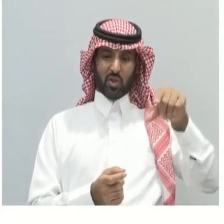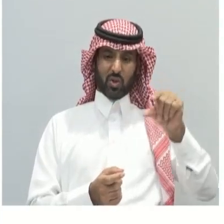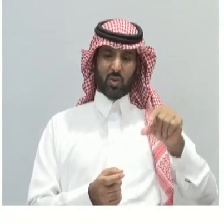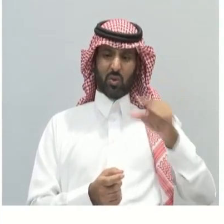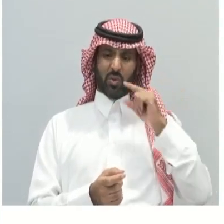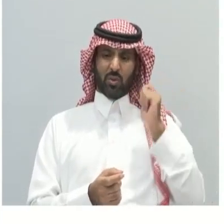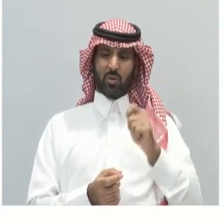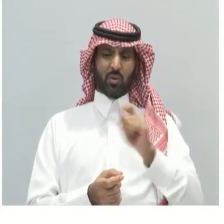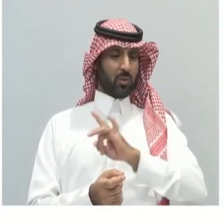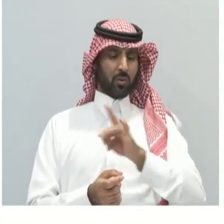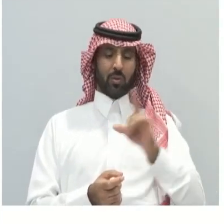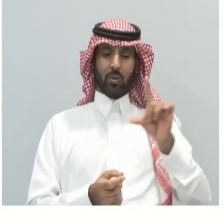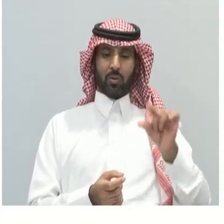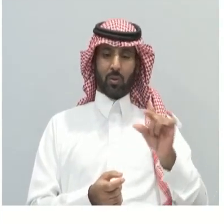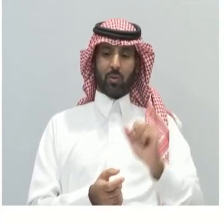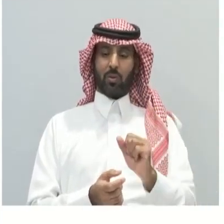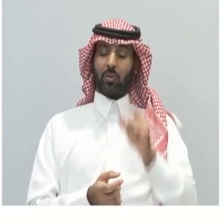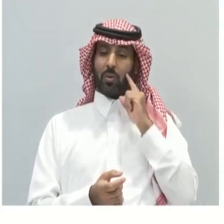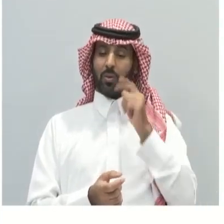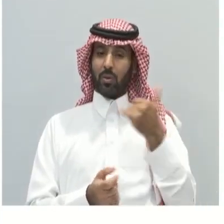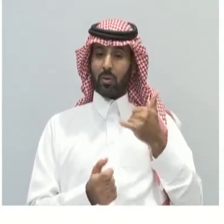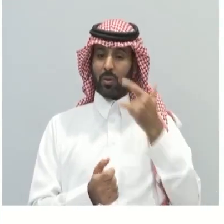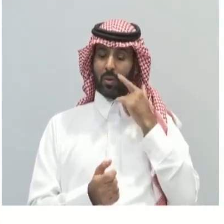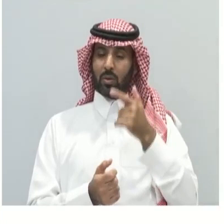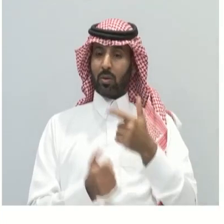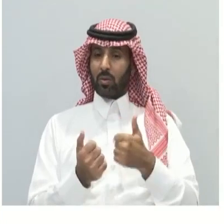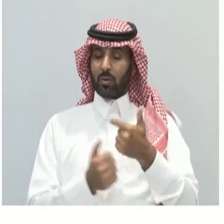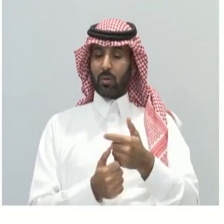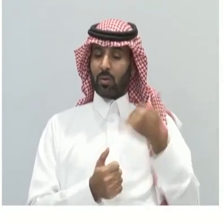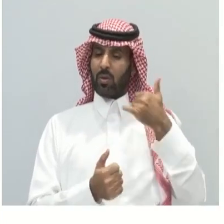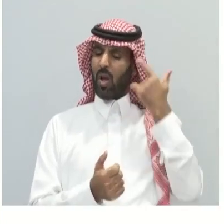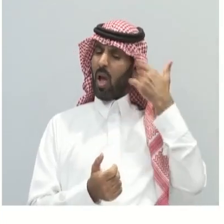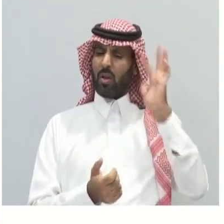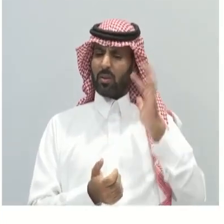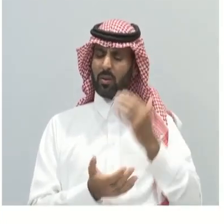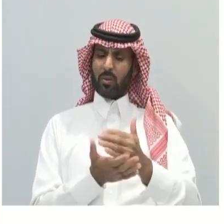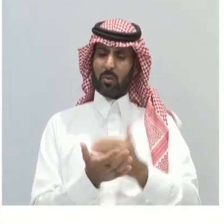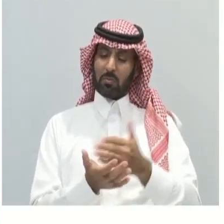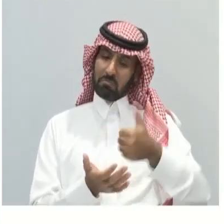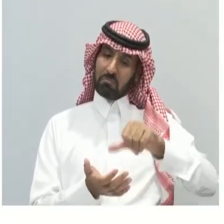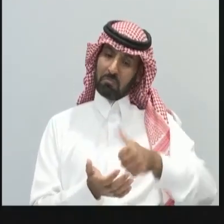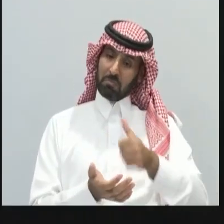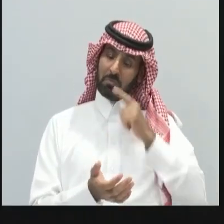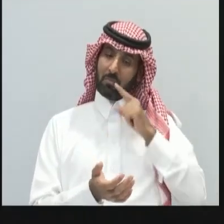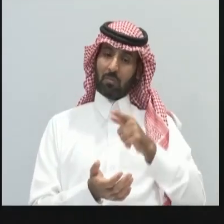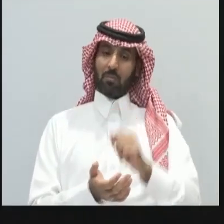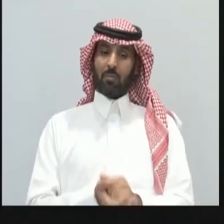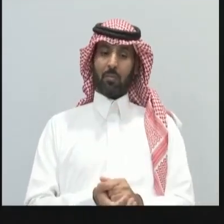Not the original thing, a model, just to test the car, the phone, the PC, etc. So it's not the